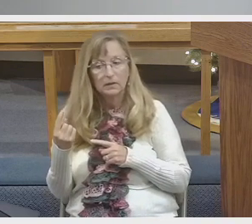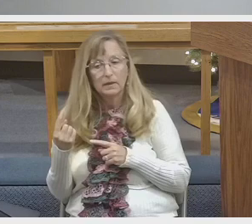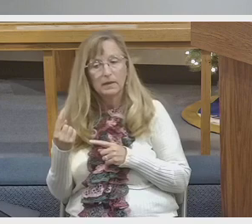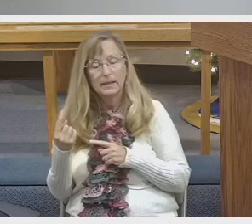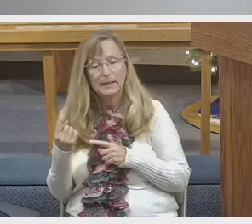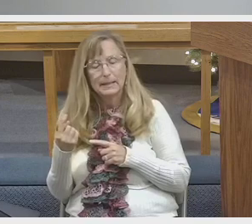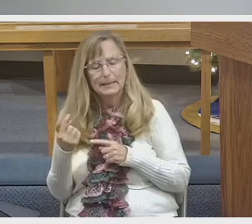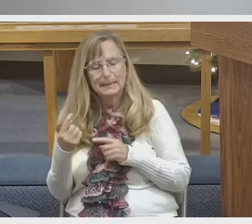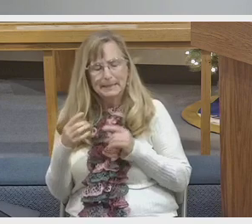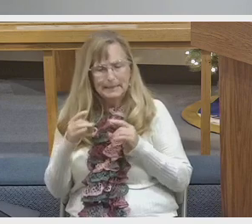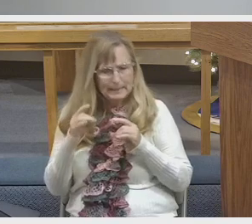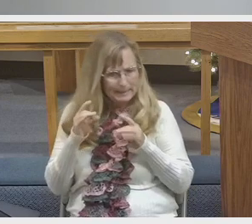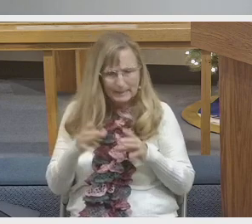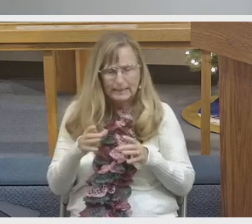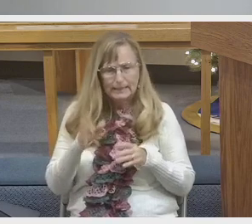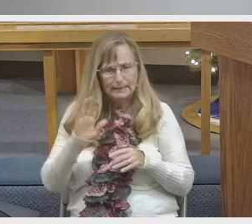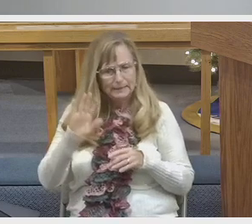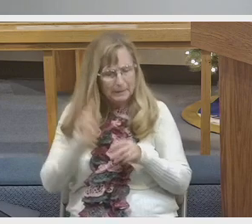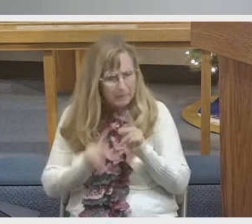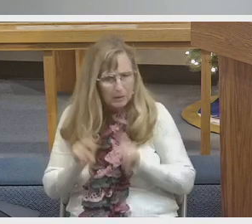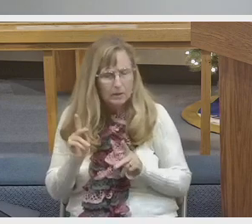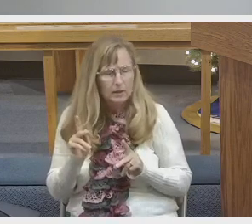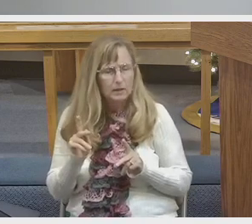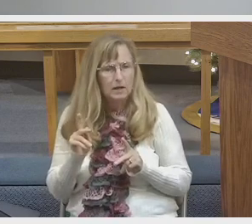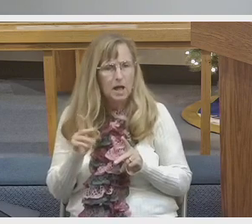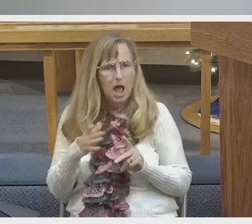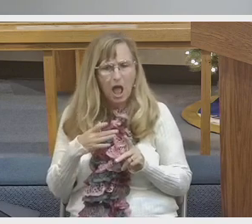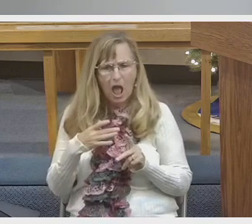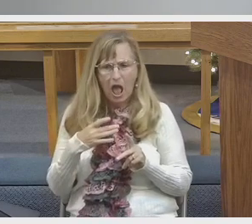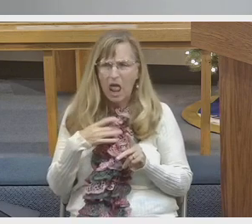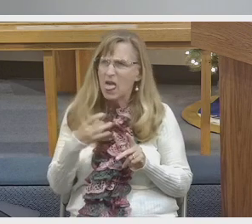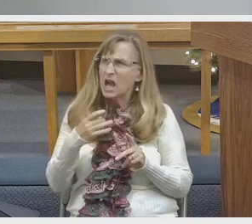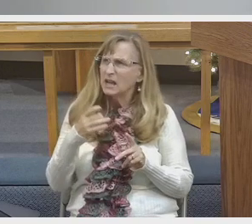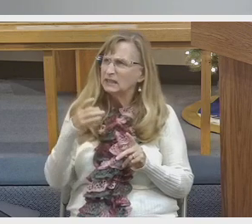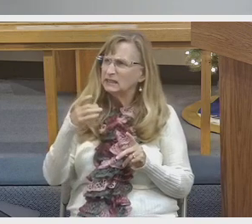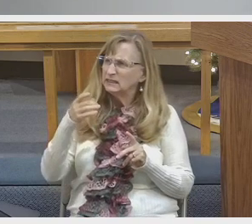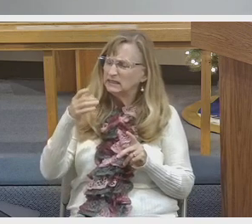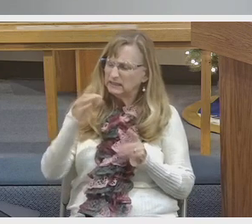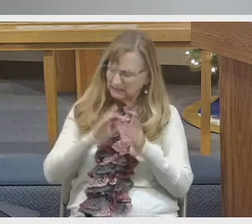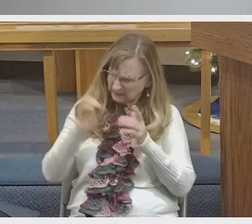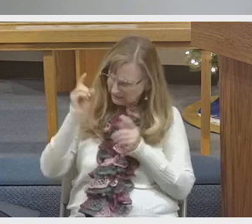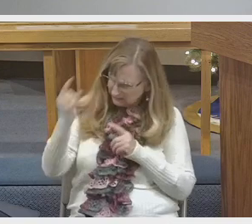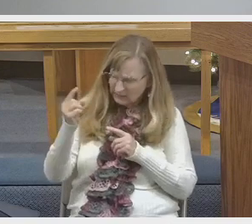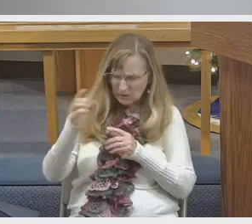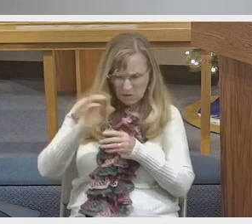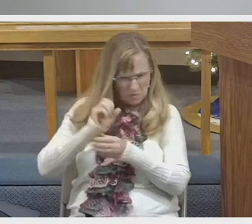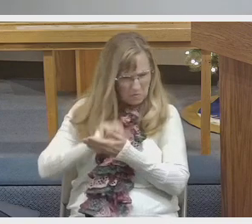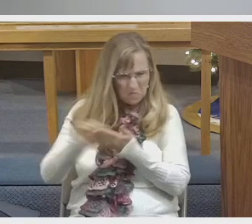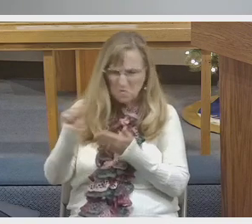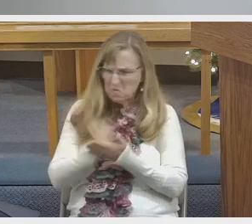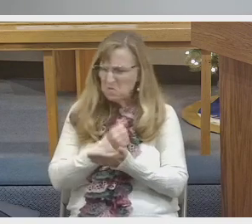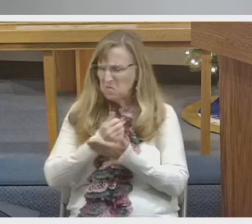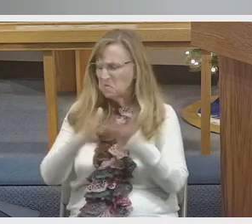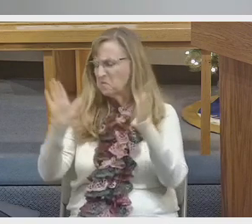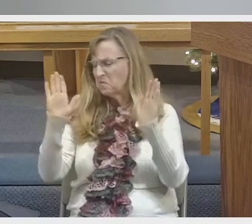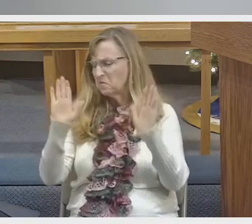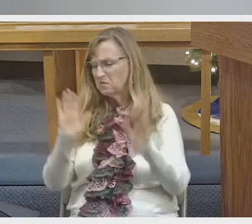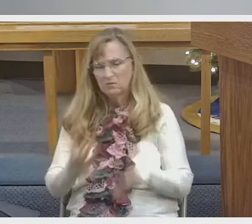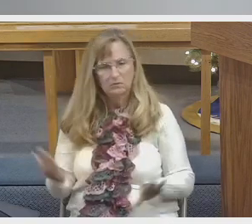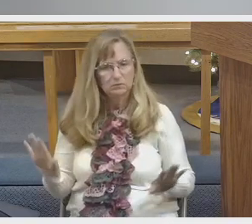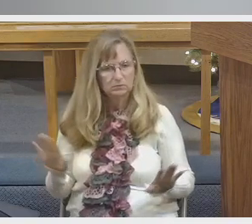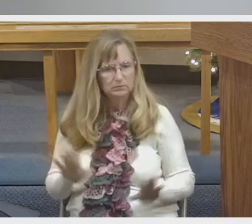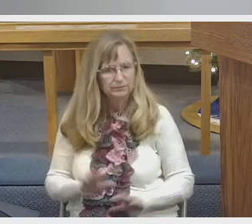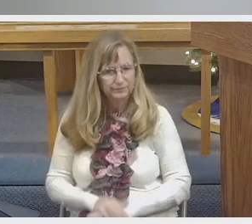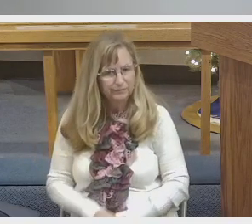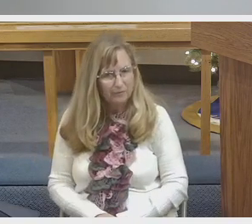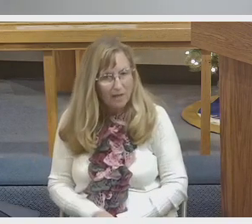and I hate his people. I'd like him to be blotted out and canceled from society as much as